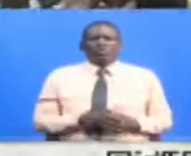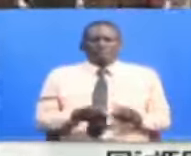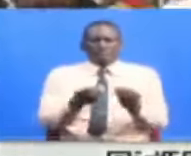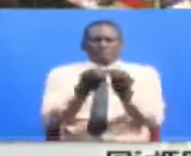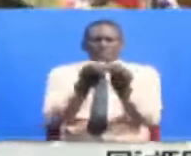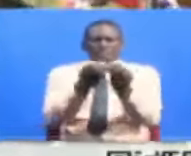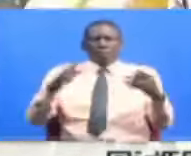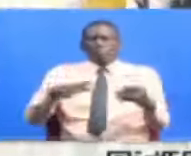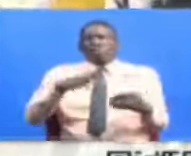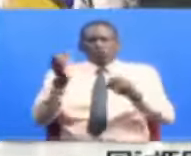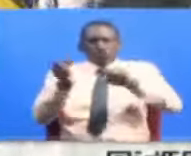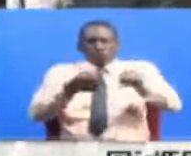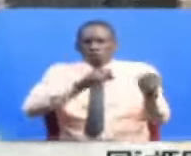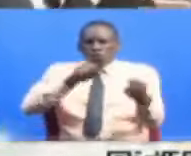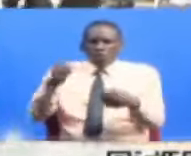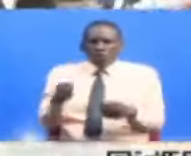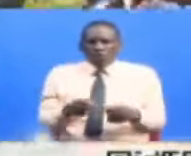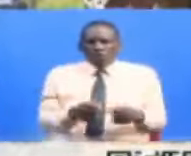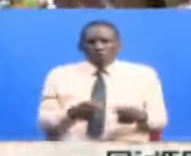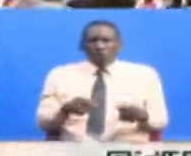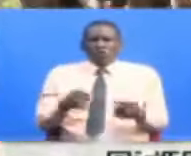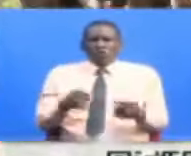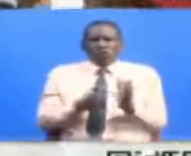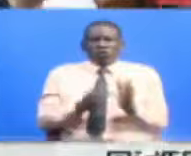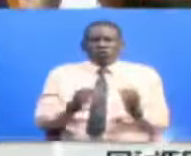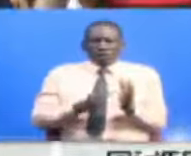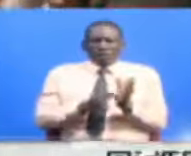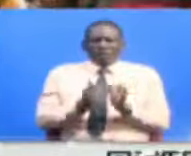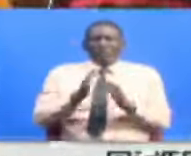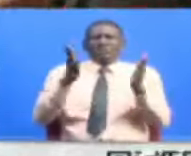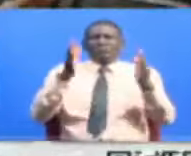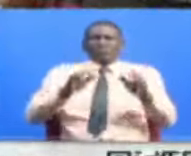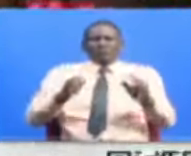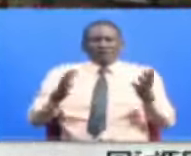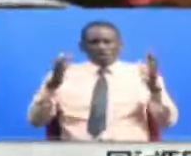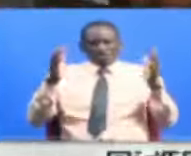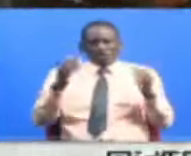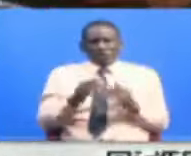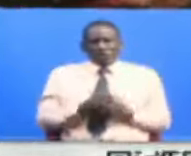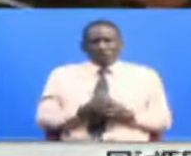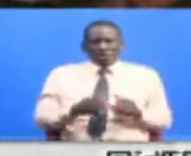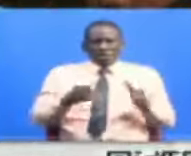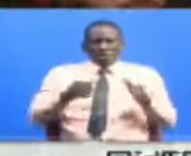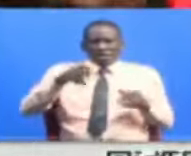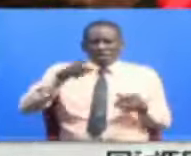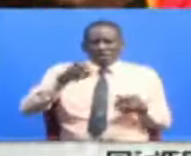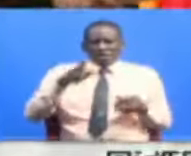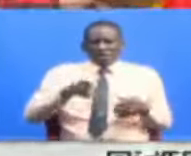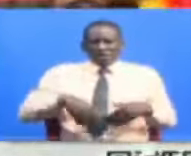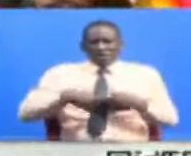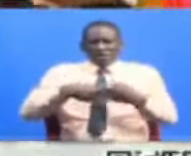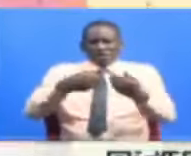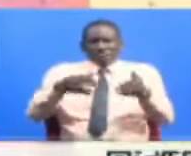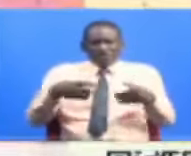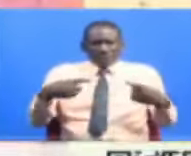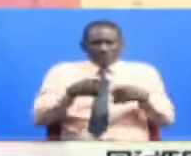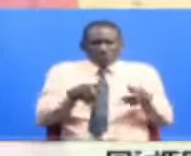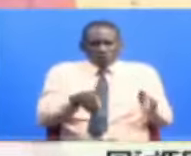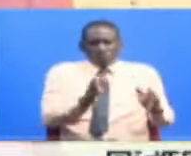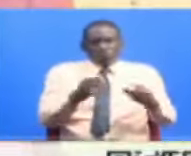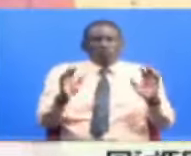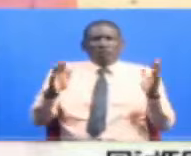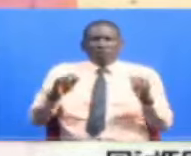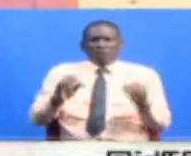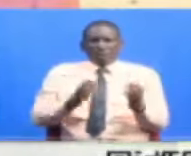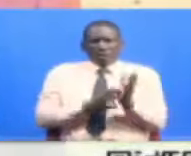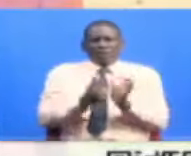Hundreds thronged Uhuru Park for that Christmas break. The park offering a different opportunity to celebrate